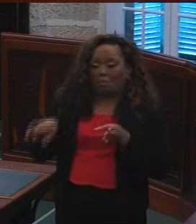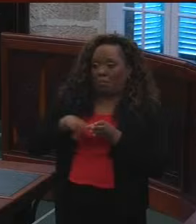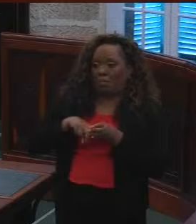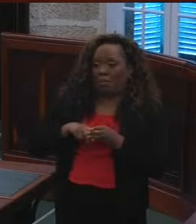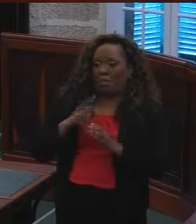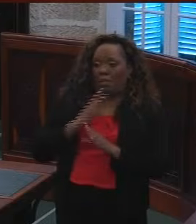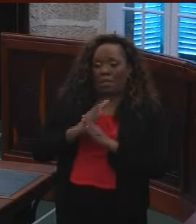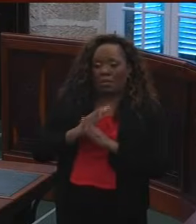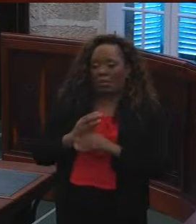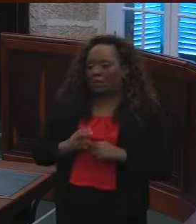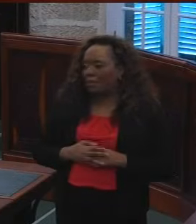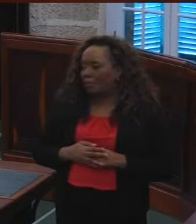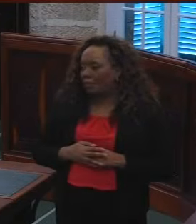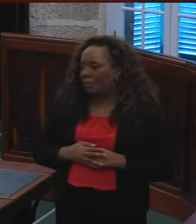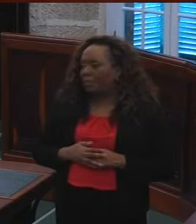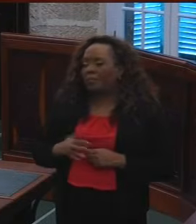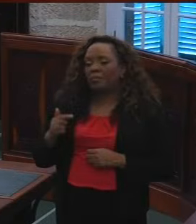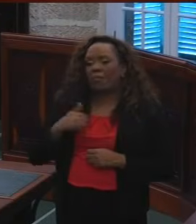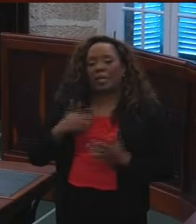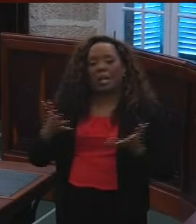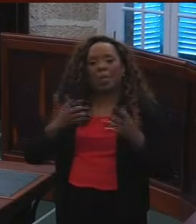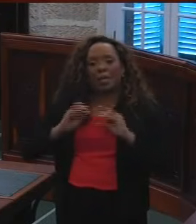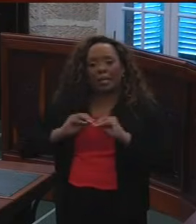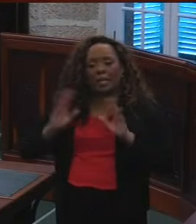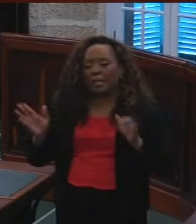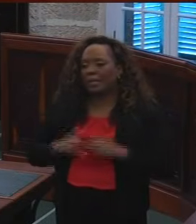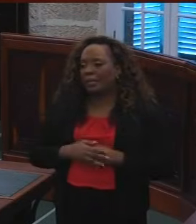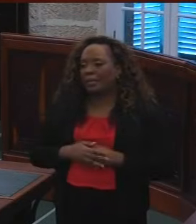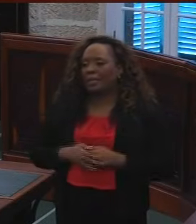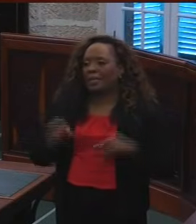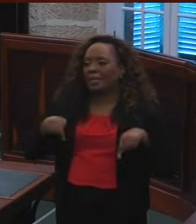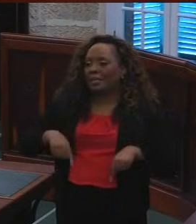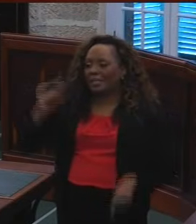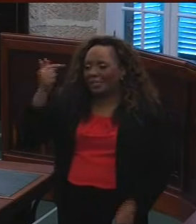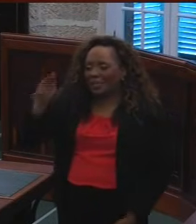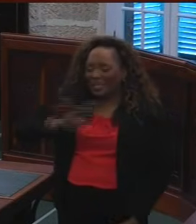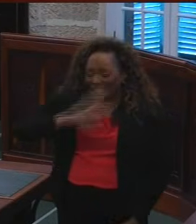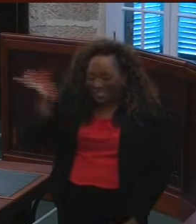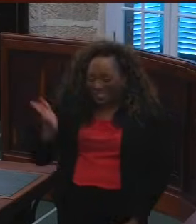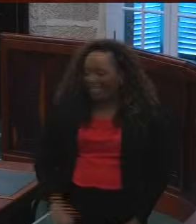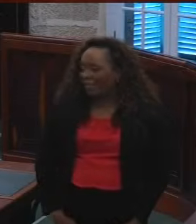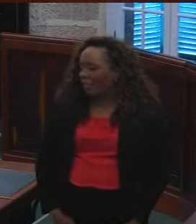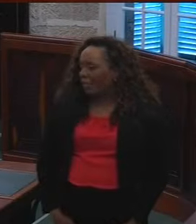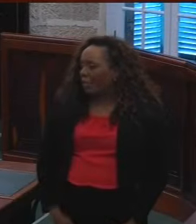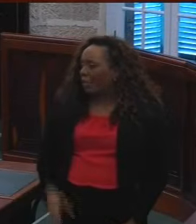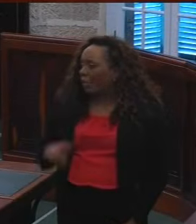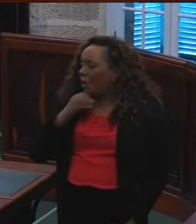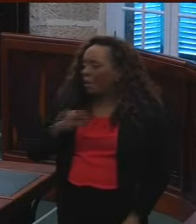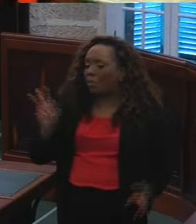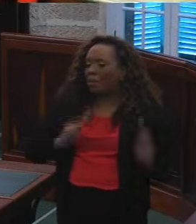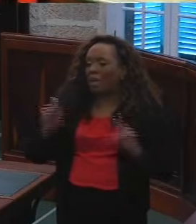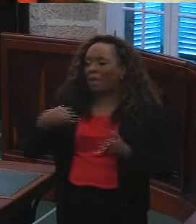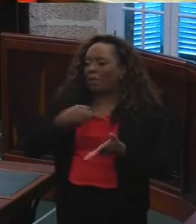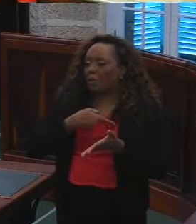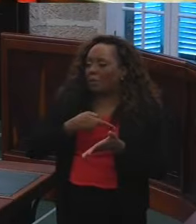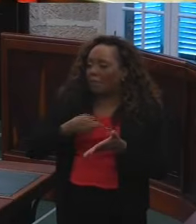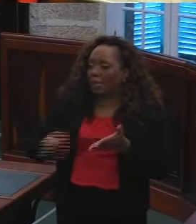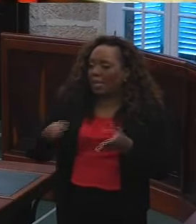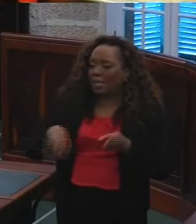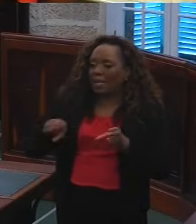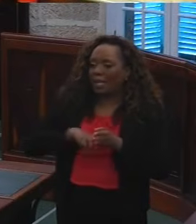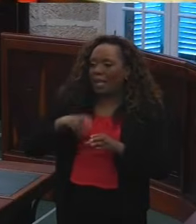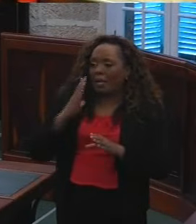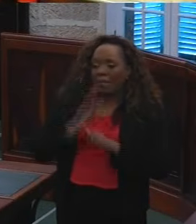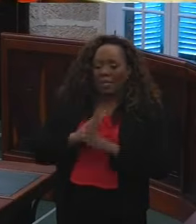it clear. There will never be under this administration any time where older persons have to pay to use buses in